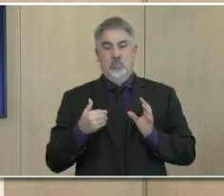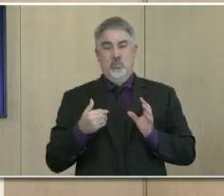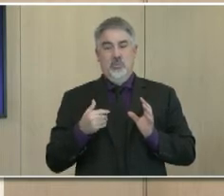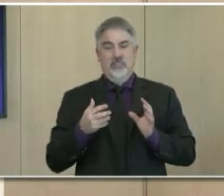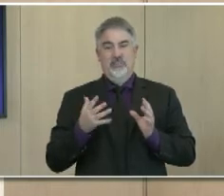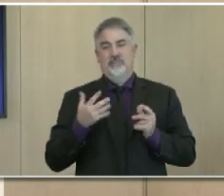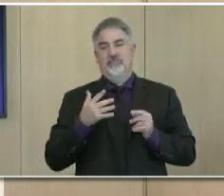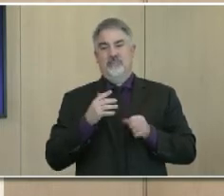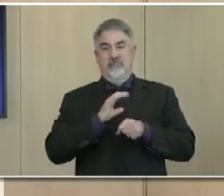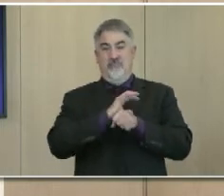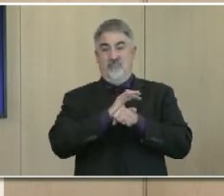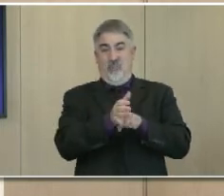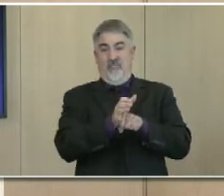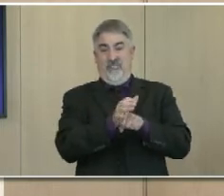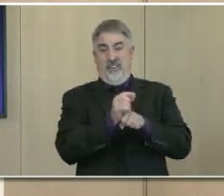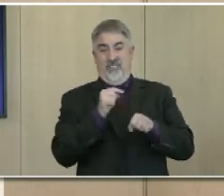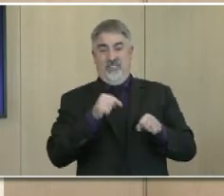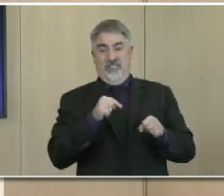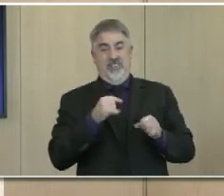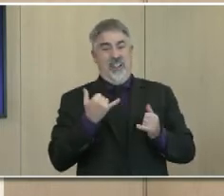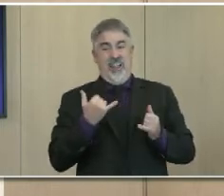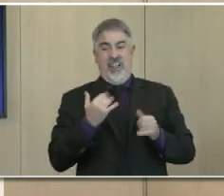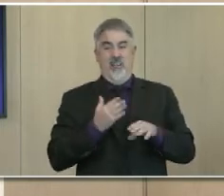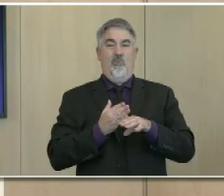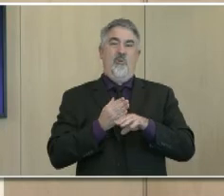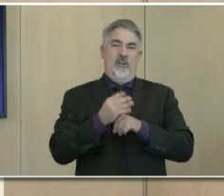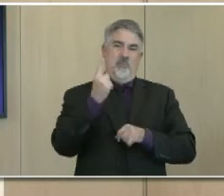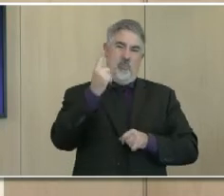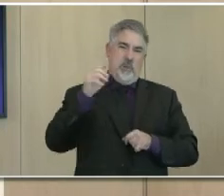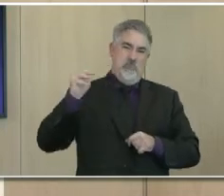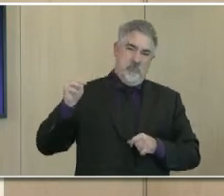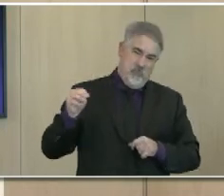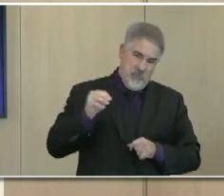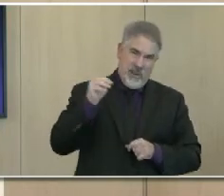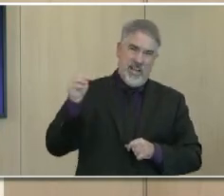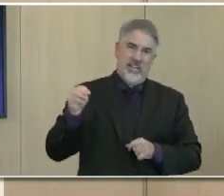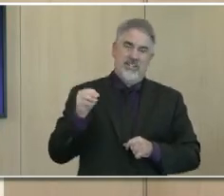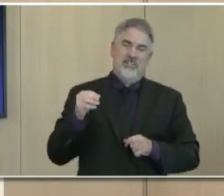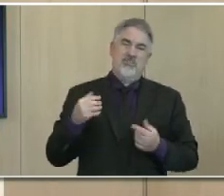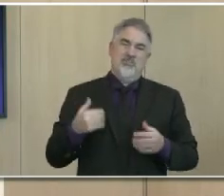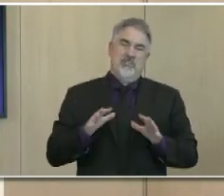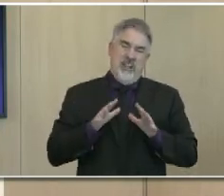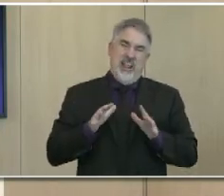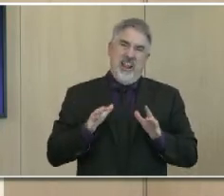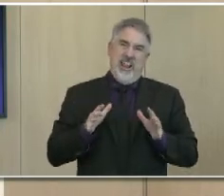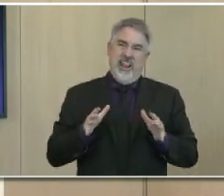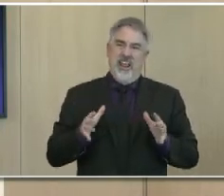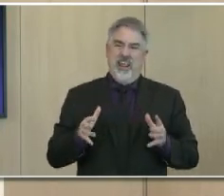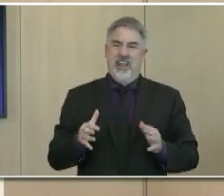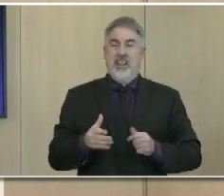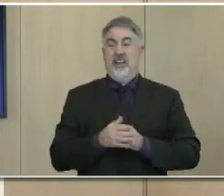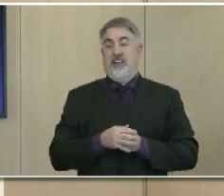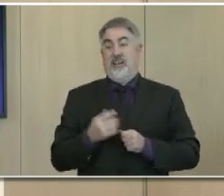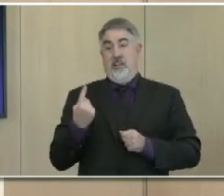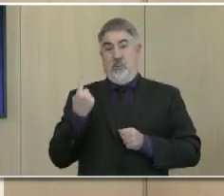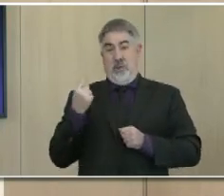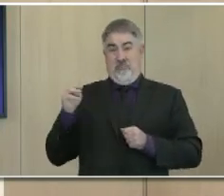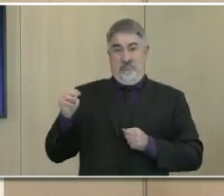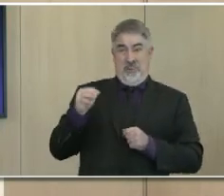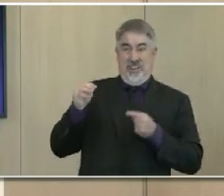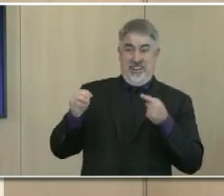coronavirus infections with over 1 million cases. Today, there are